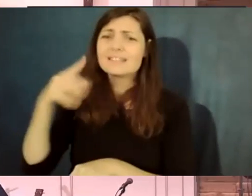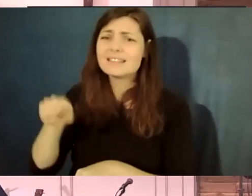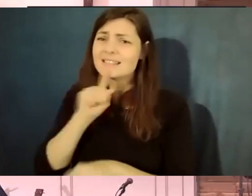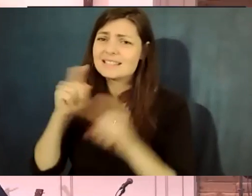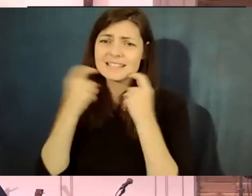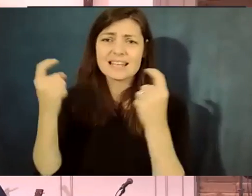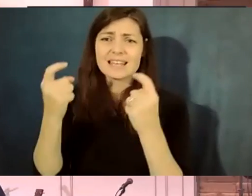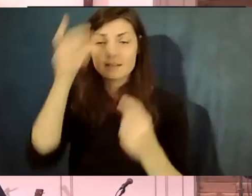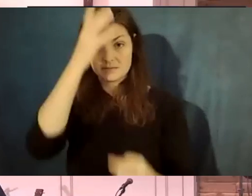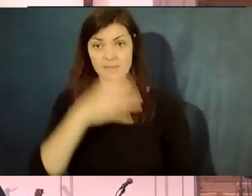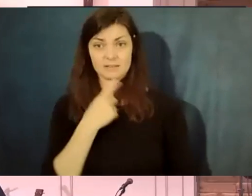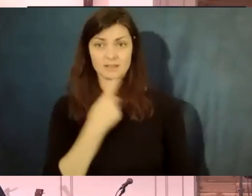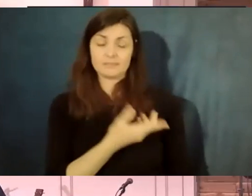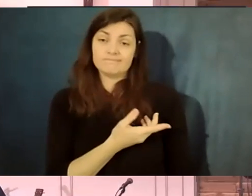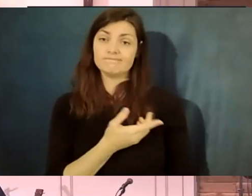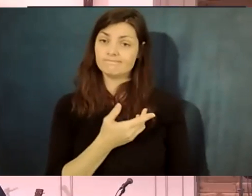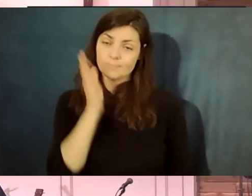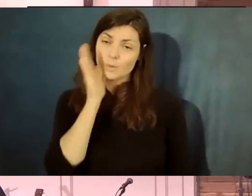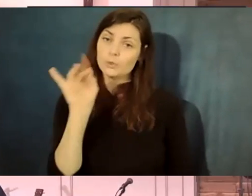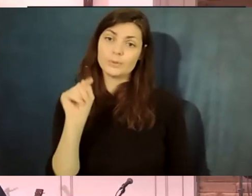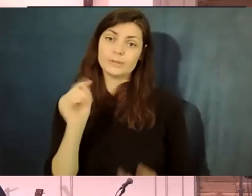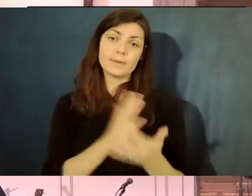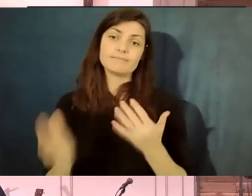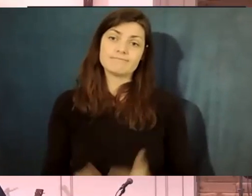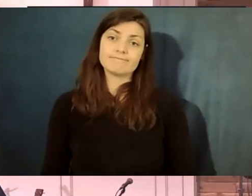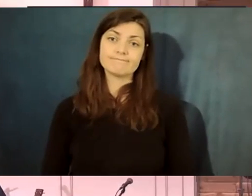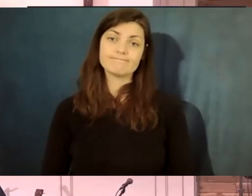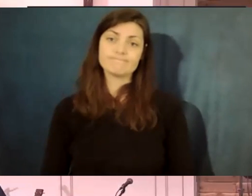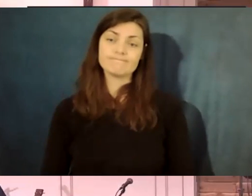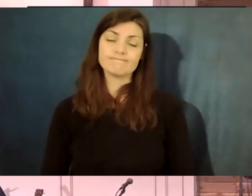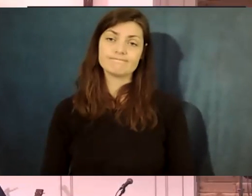said, you know what? This is what I'm going to do.